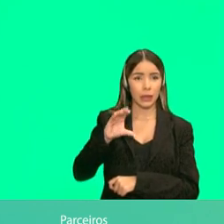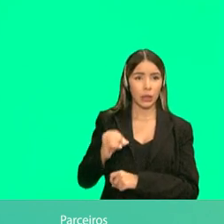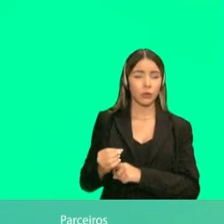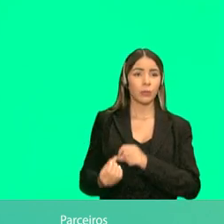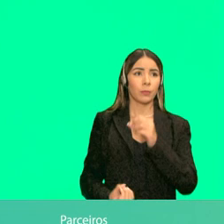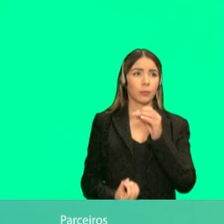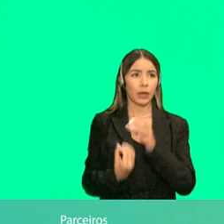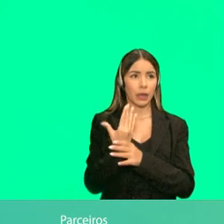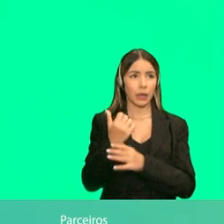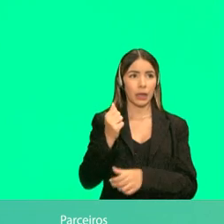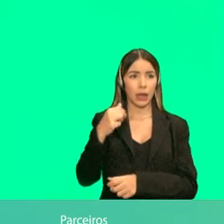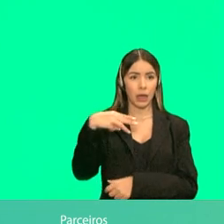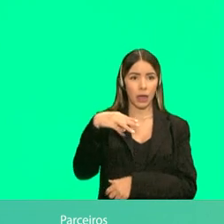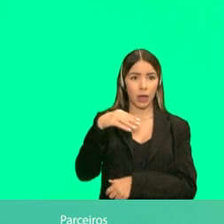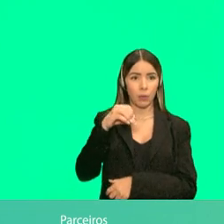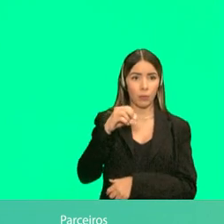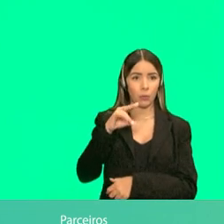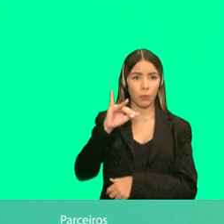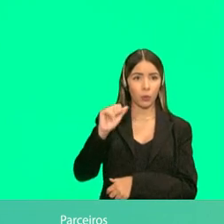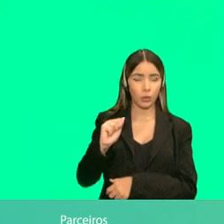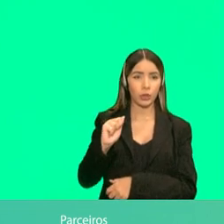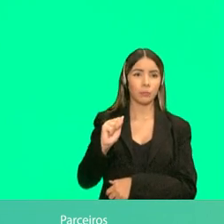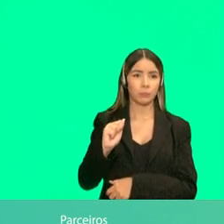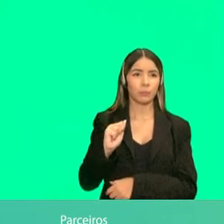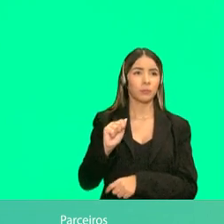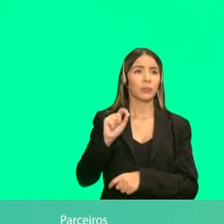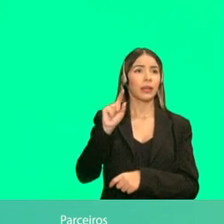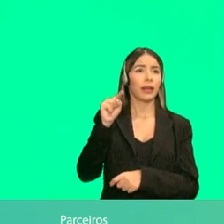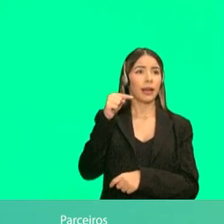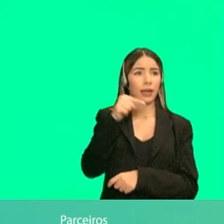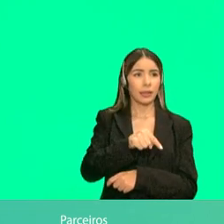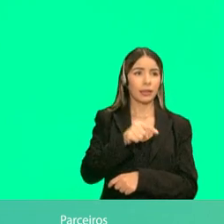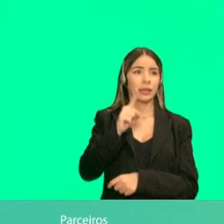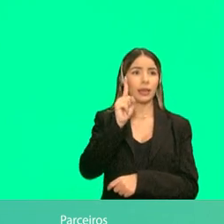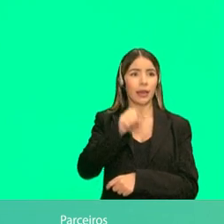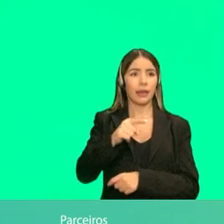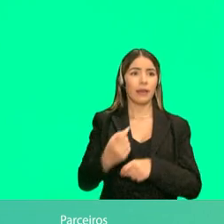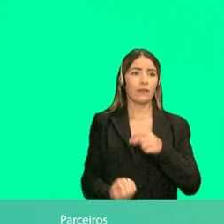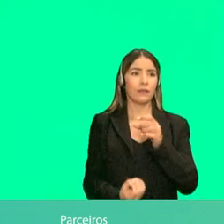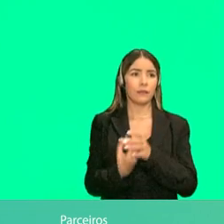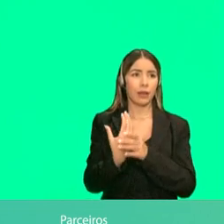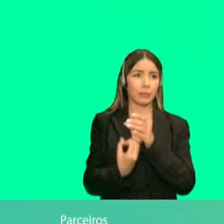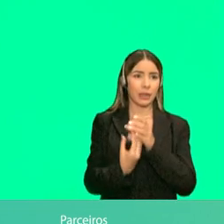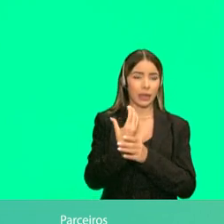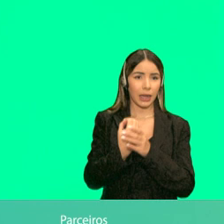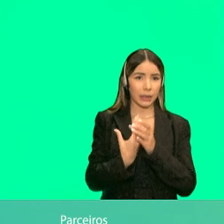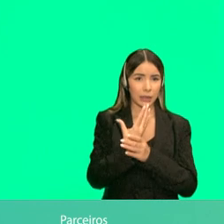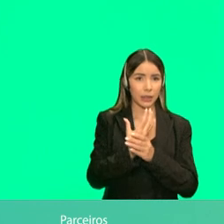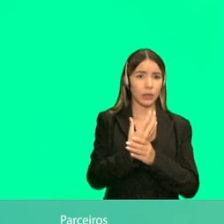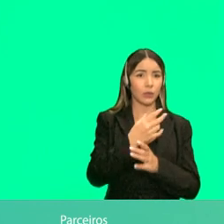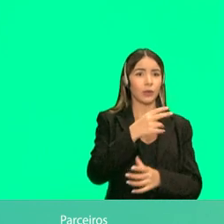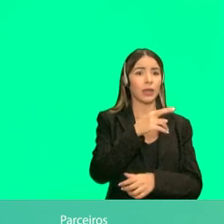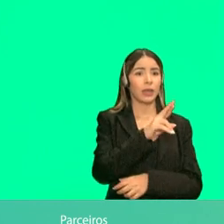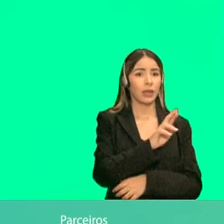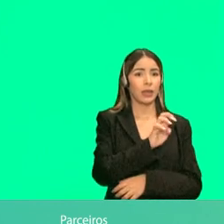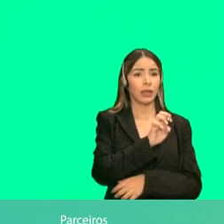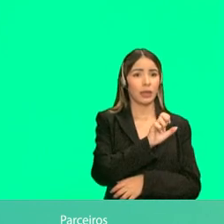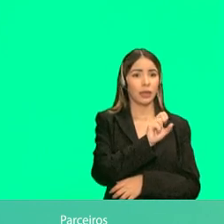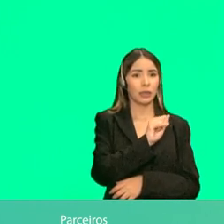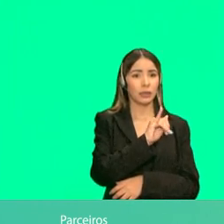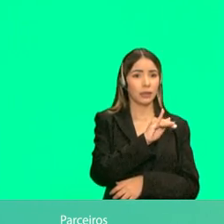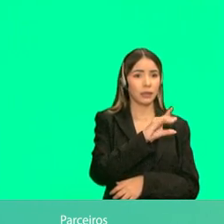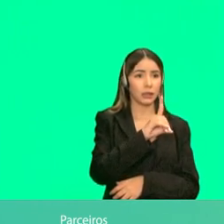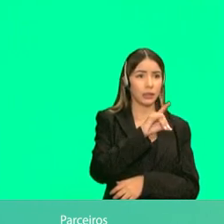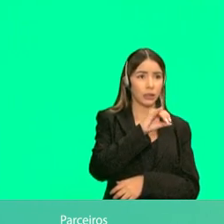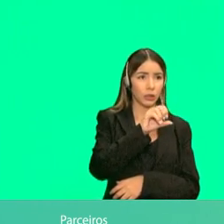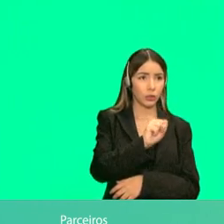the vinegar entering and through the filter pie, and then we have the gas generated,